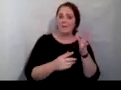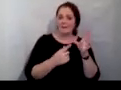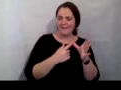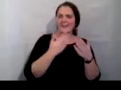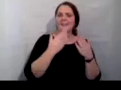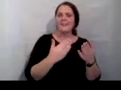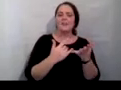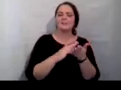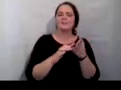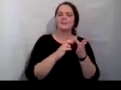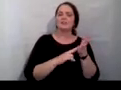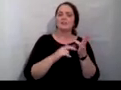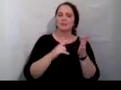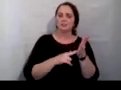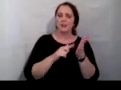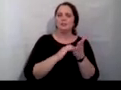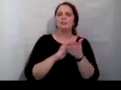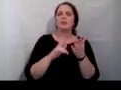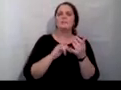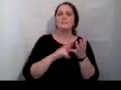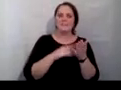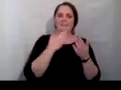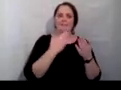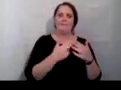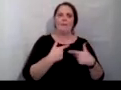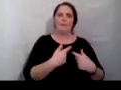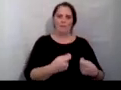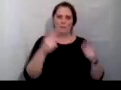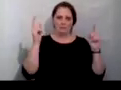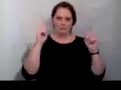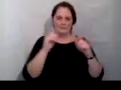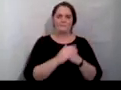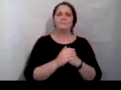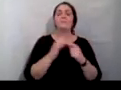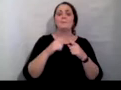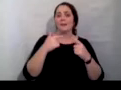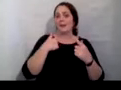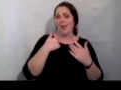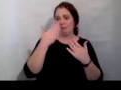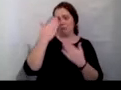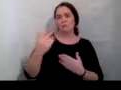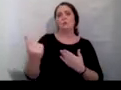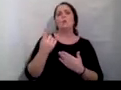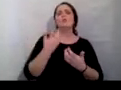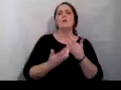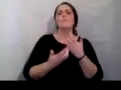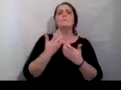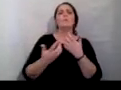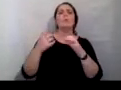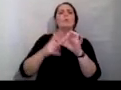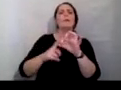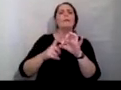inviting me today, and thank you all for attending. I'd also like to acknowledge the University of Queensland